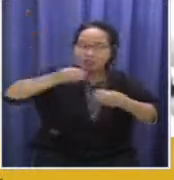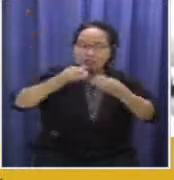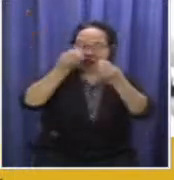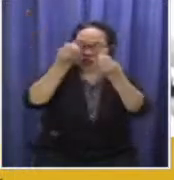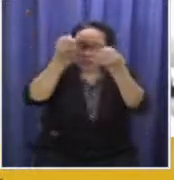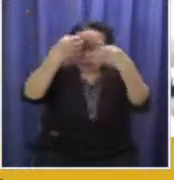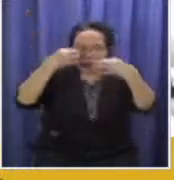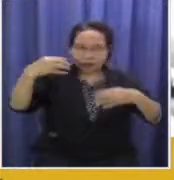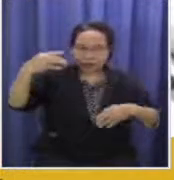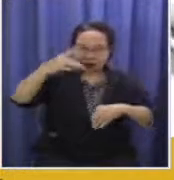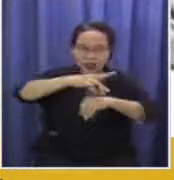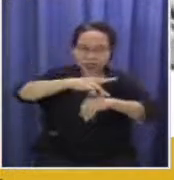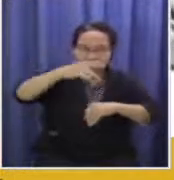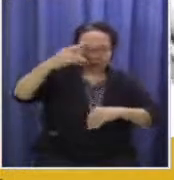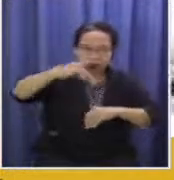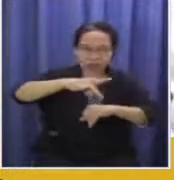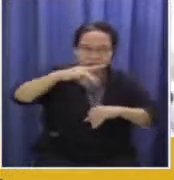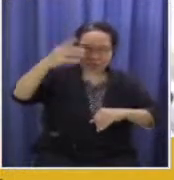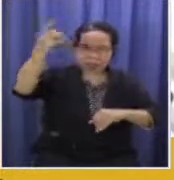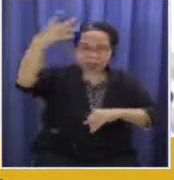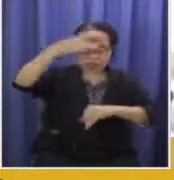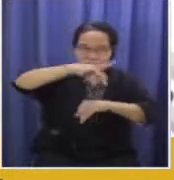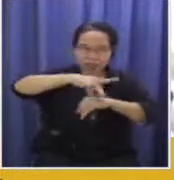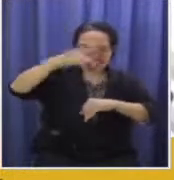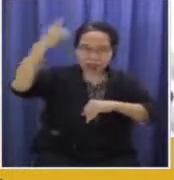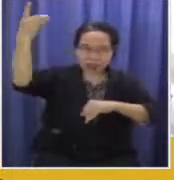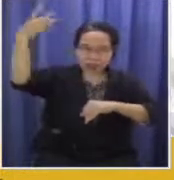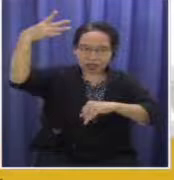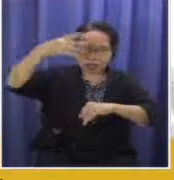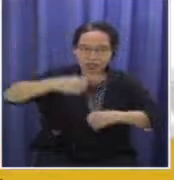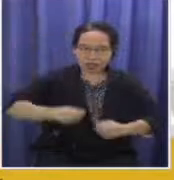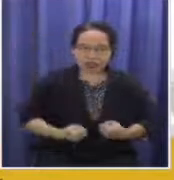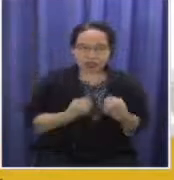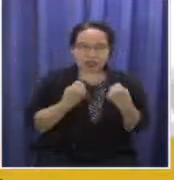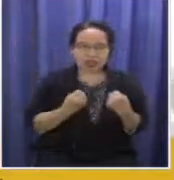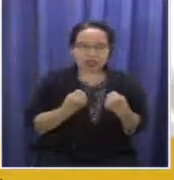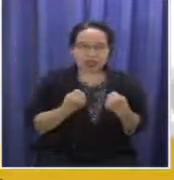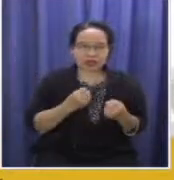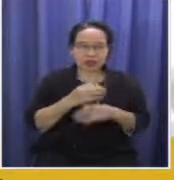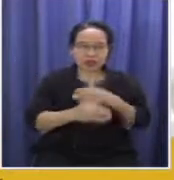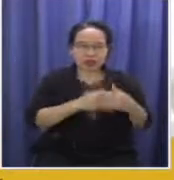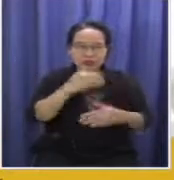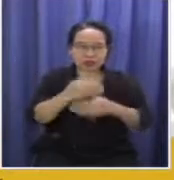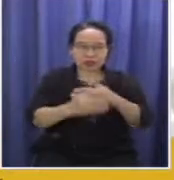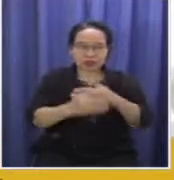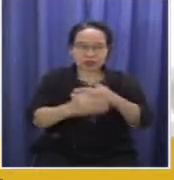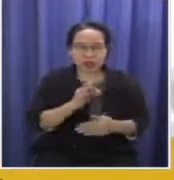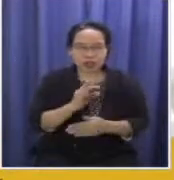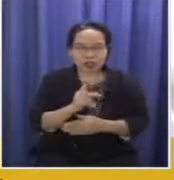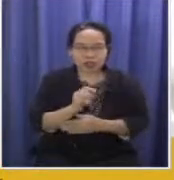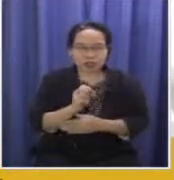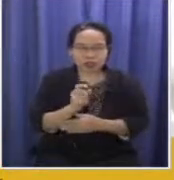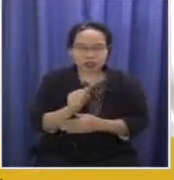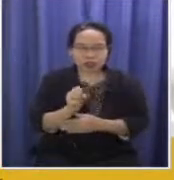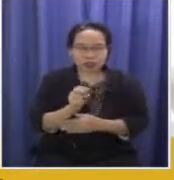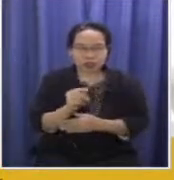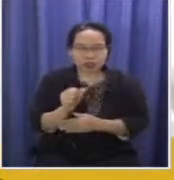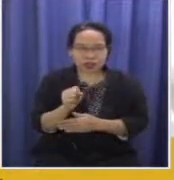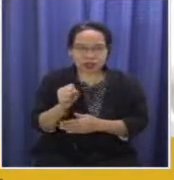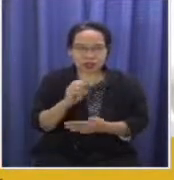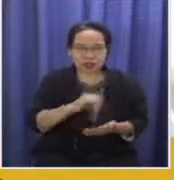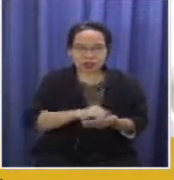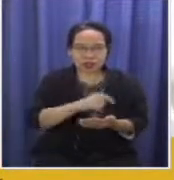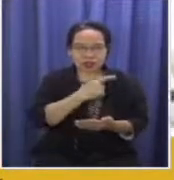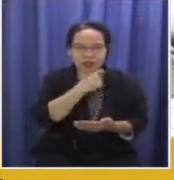light to the earth, a light that will sustain the process of photosynthesis so that the